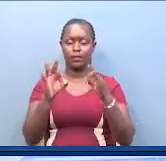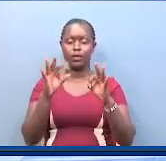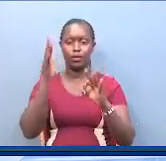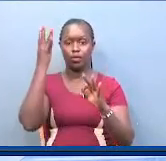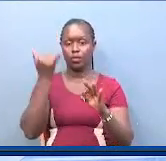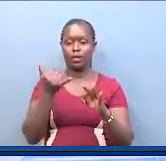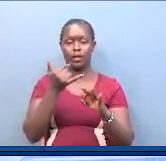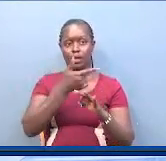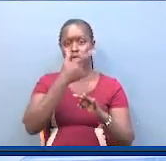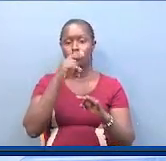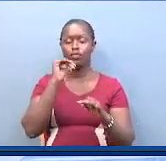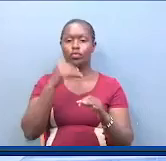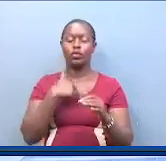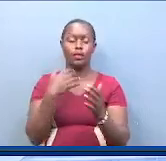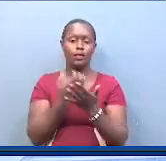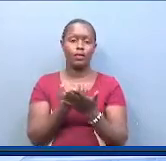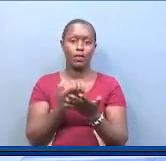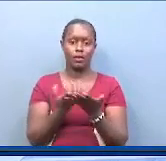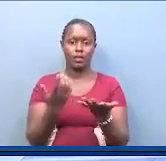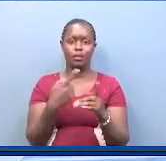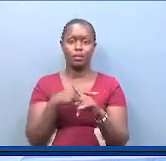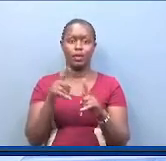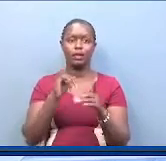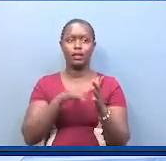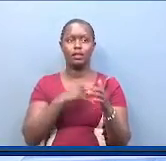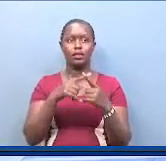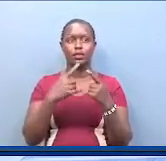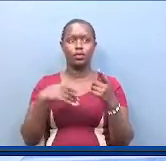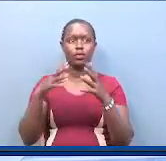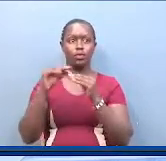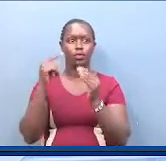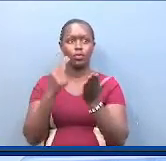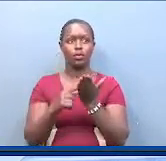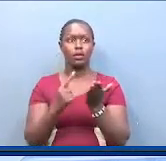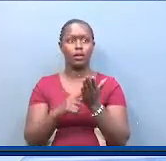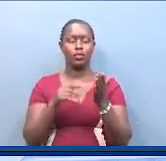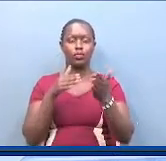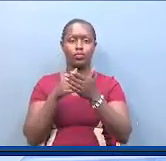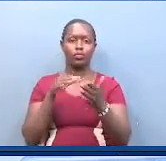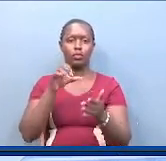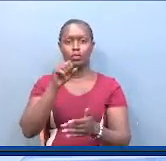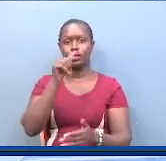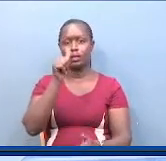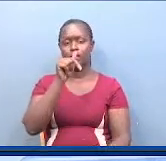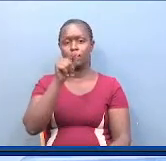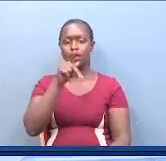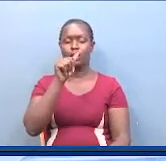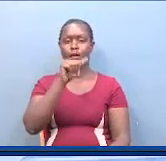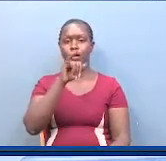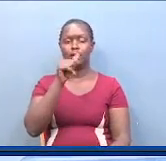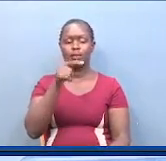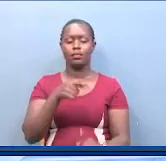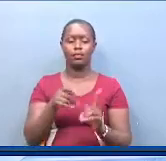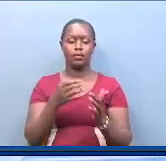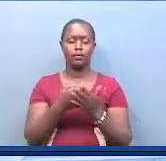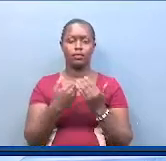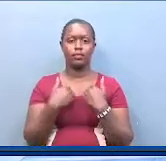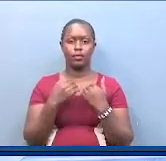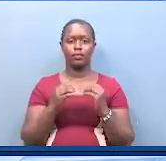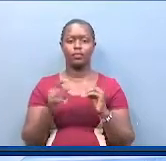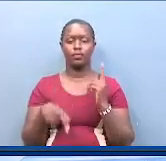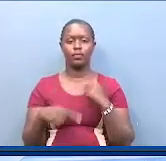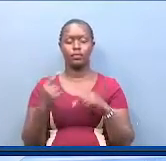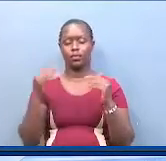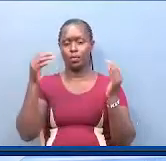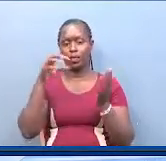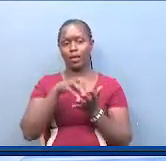because they didn't have evidence. They went all the way to Uganda to stop Sakaja, but they didn't produce evidence. You only win a case